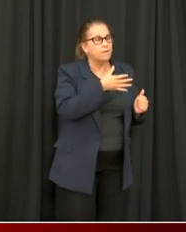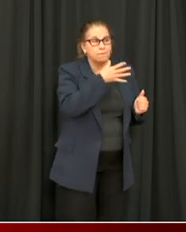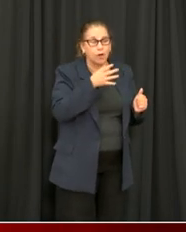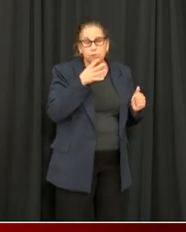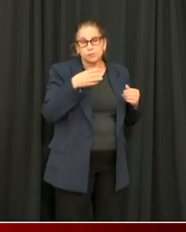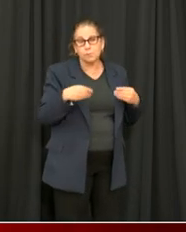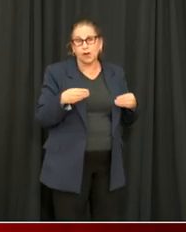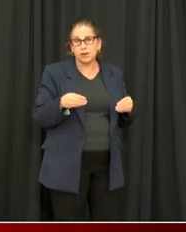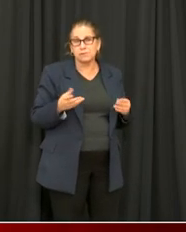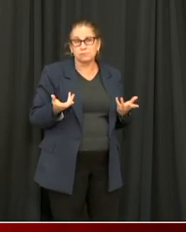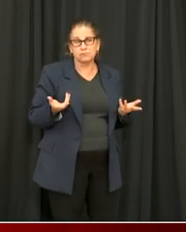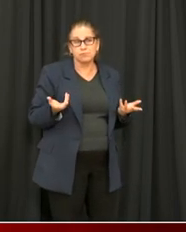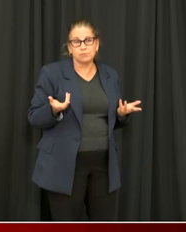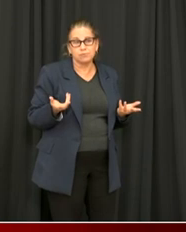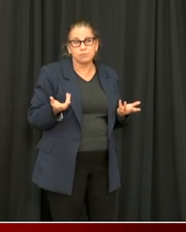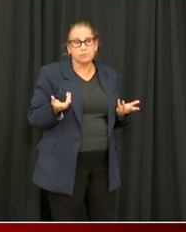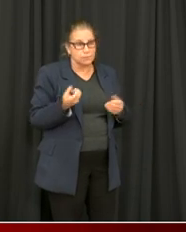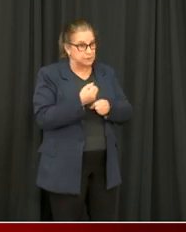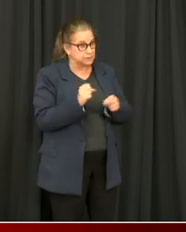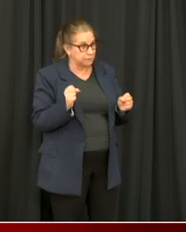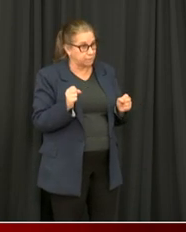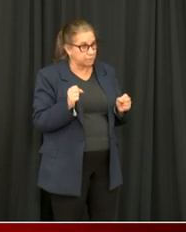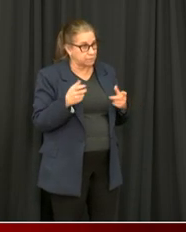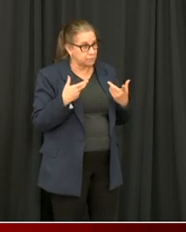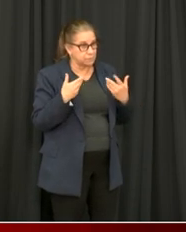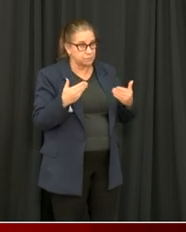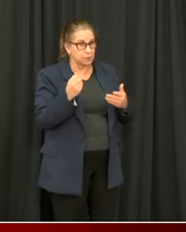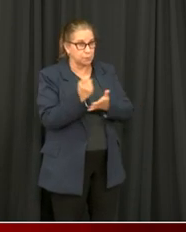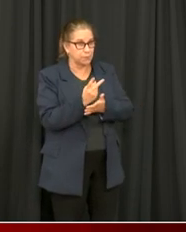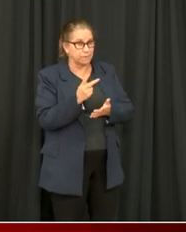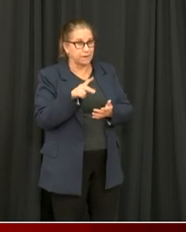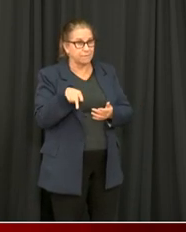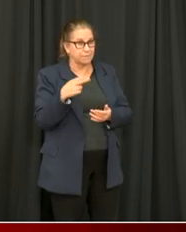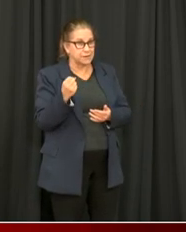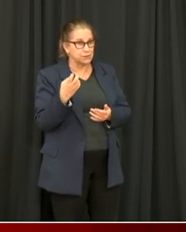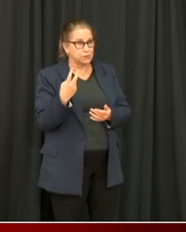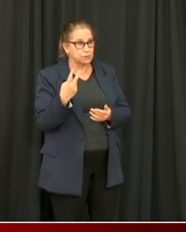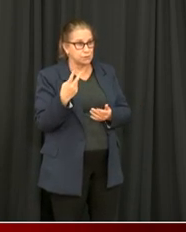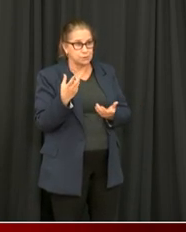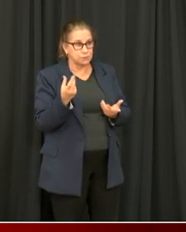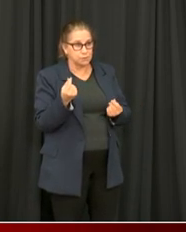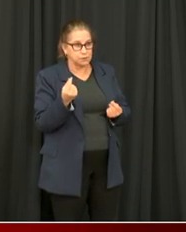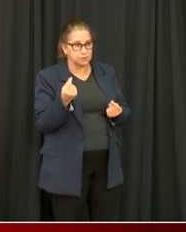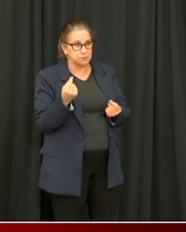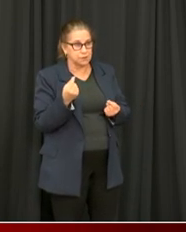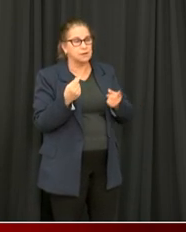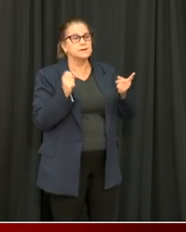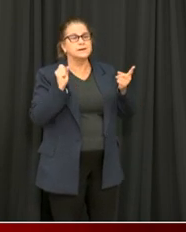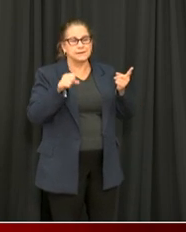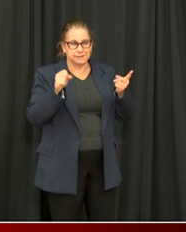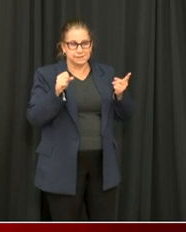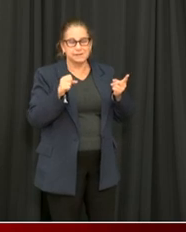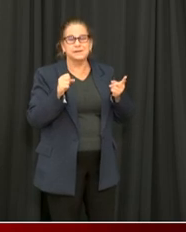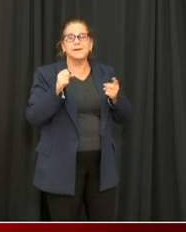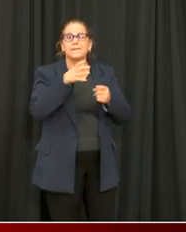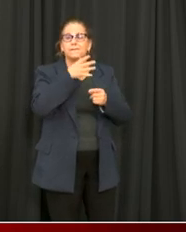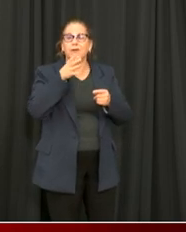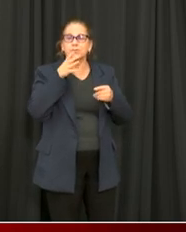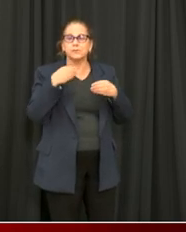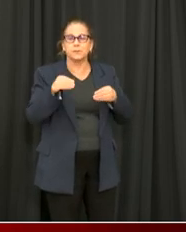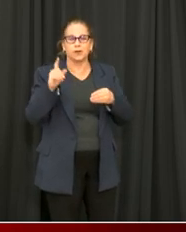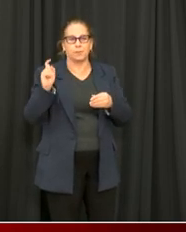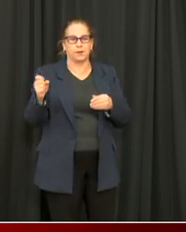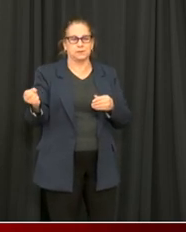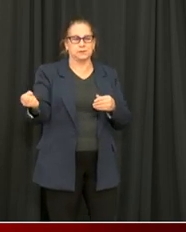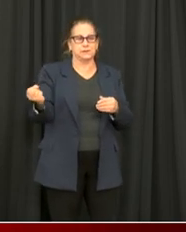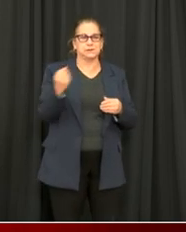would be approved. Yes. You said with churches, no choirs, I believe. Is that correct? So I'm wondering, is live music allowed